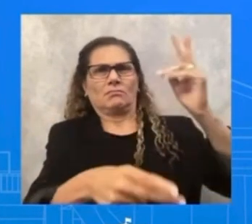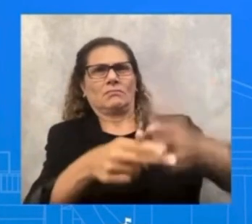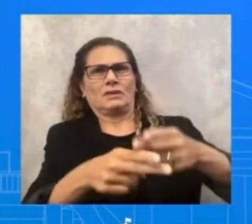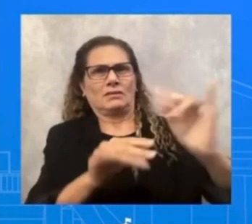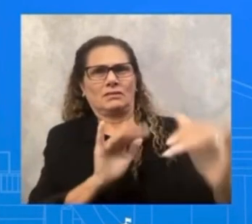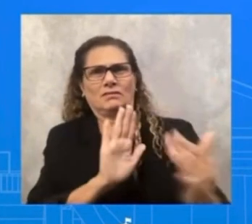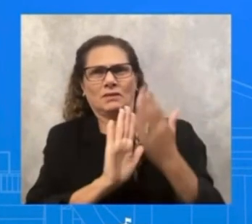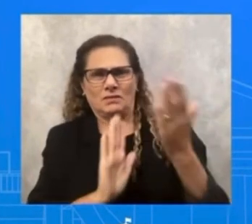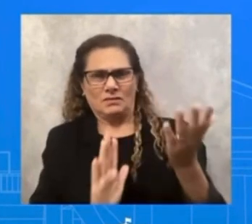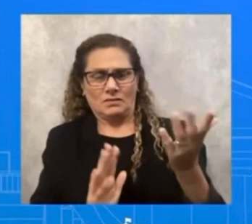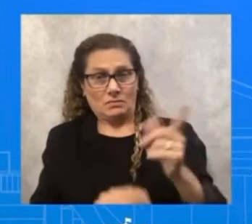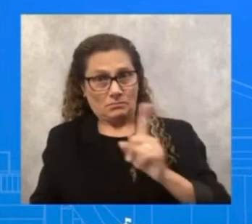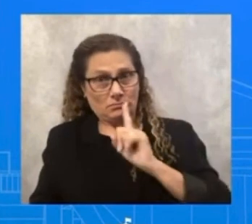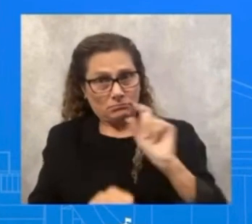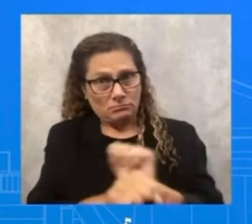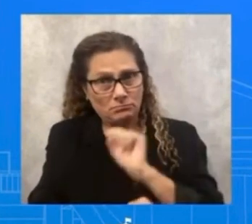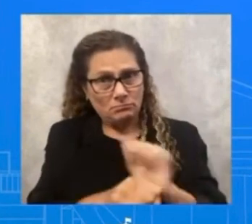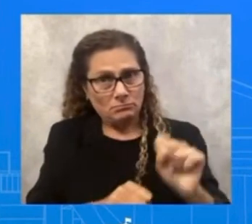resolve these disputes?